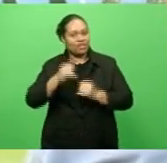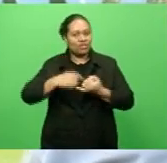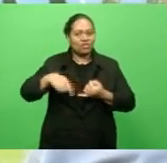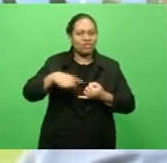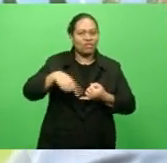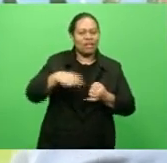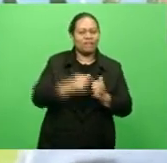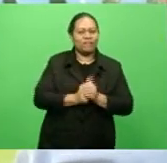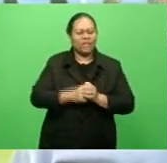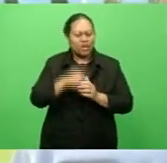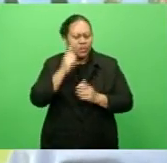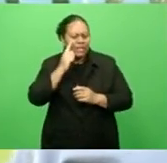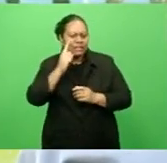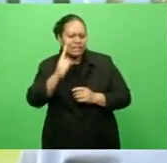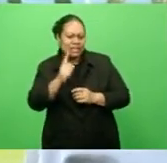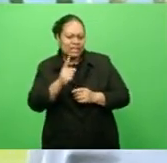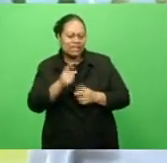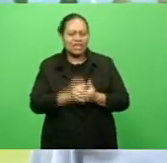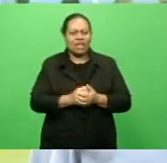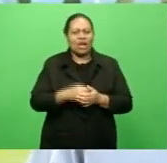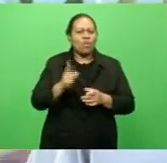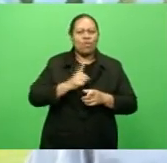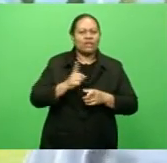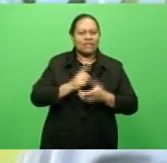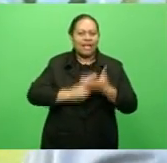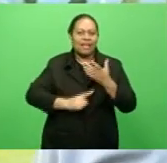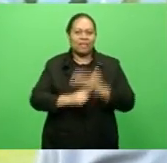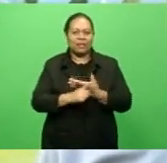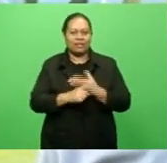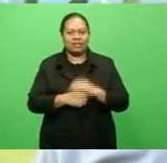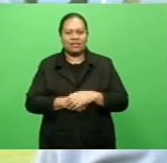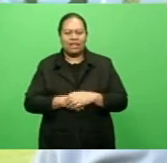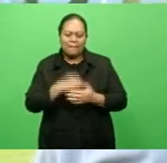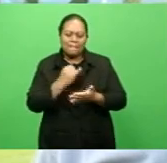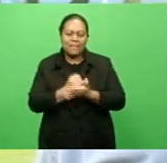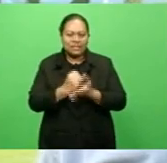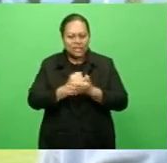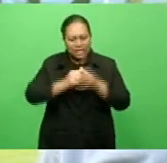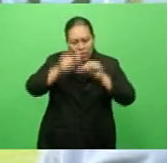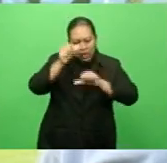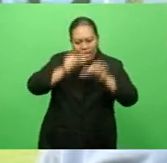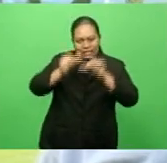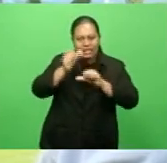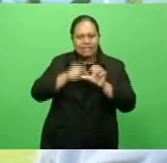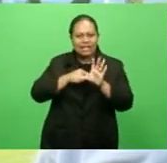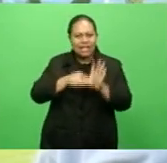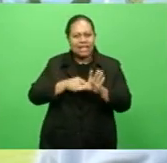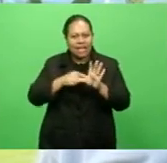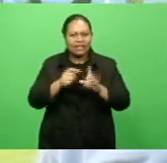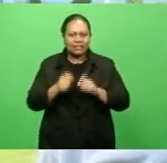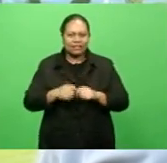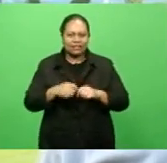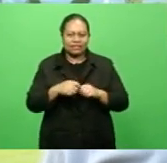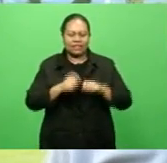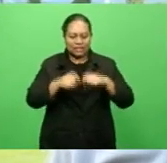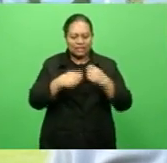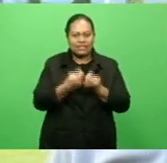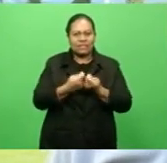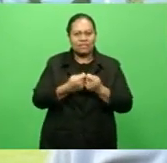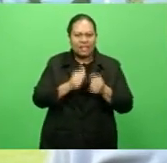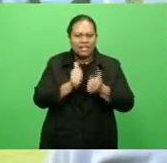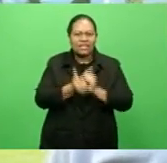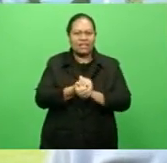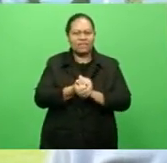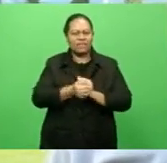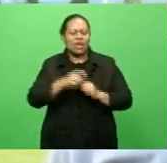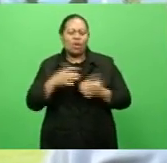we'll rectify all our injuries, and we got guys to assess the game, and we'll see where we went